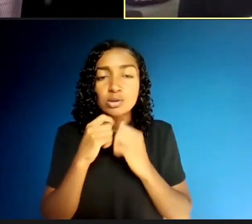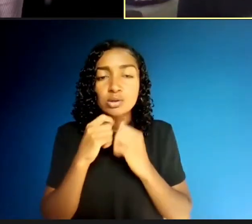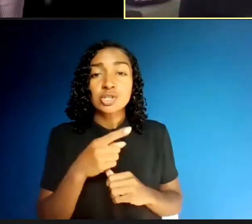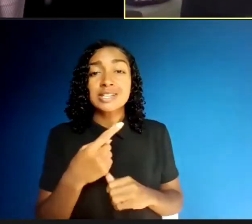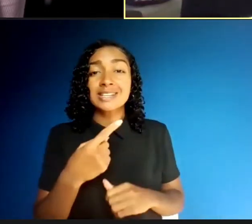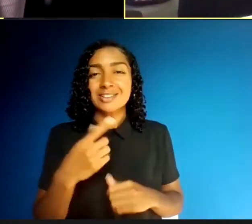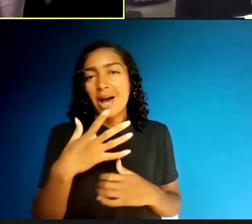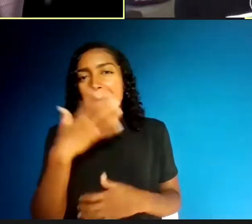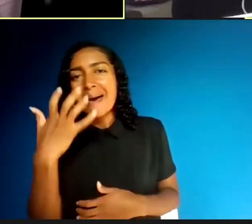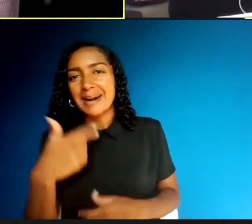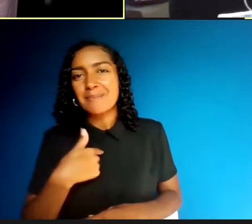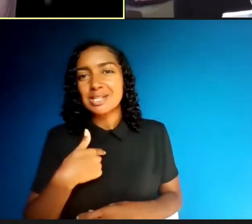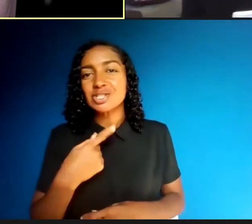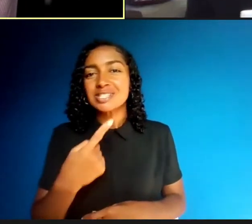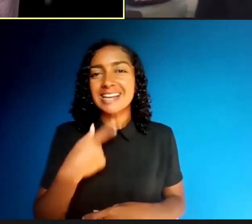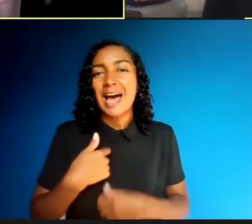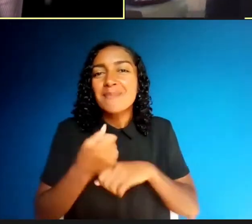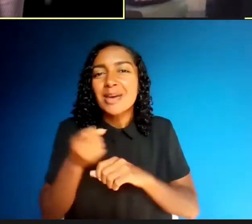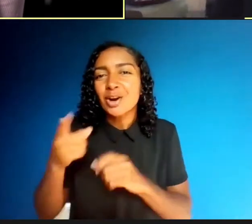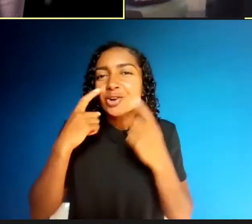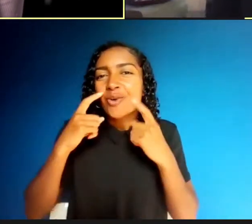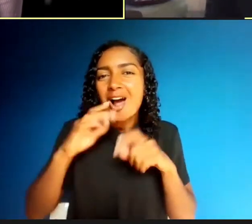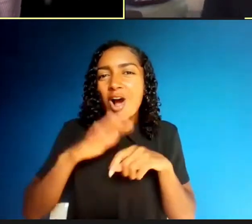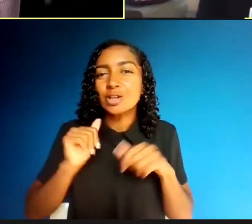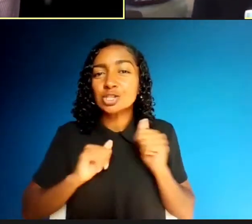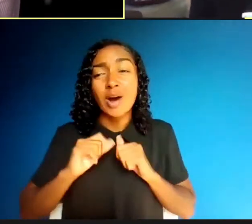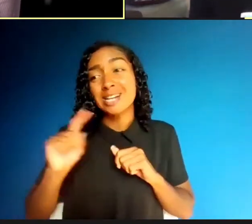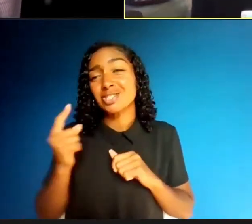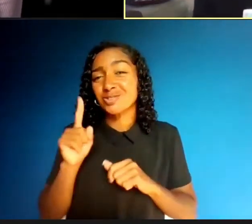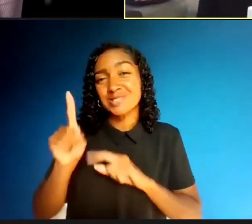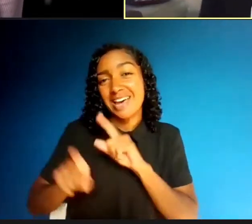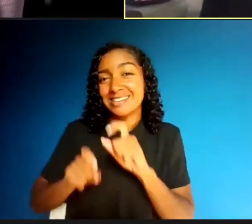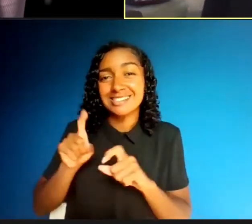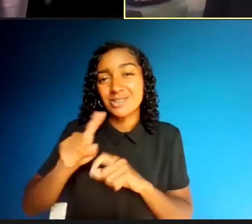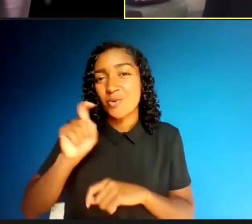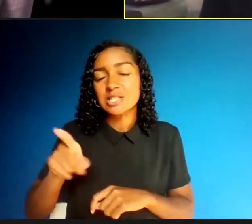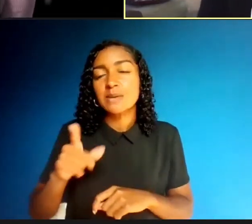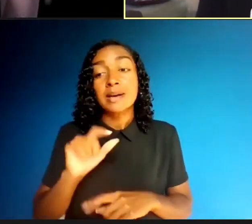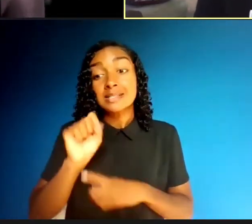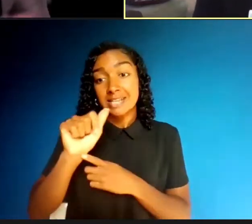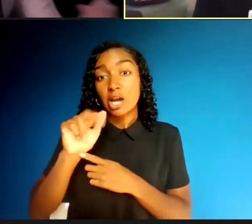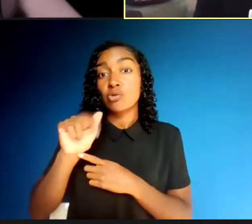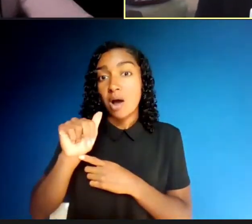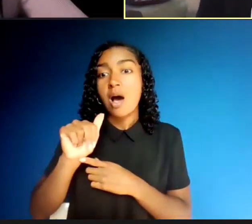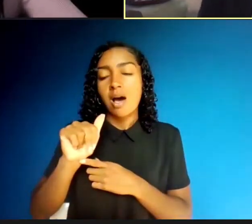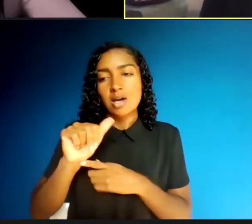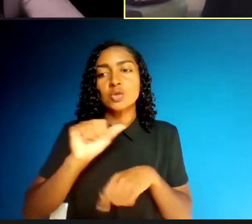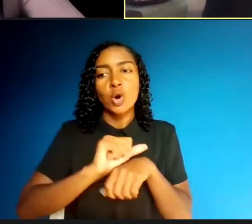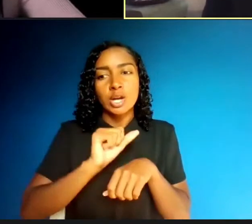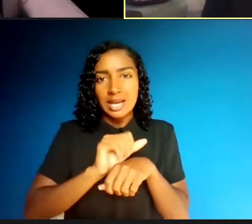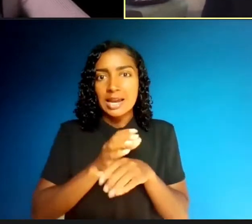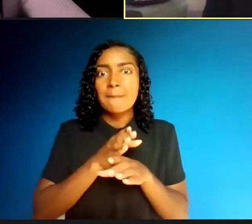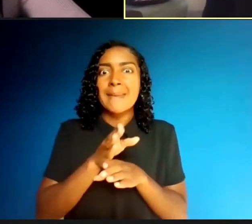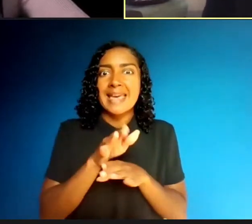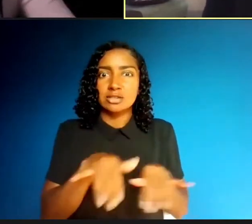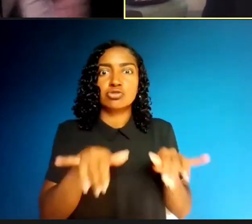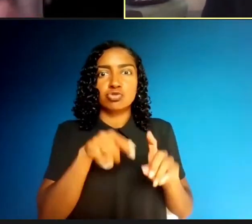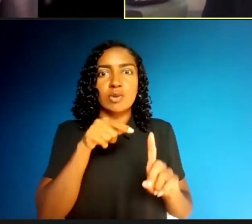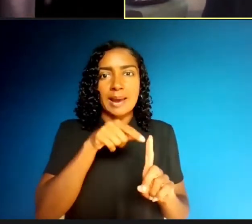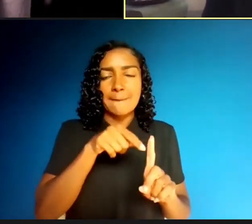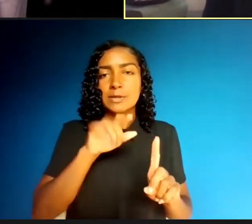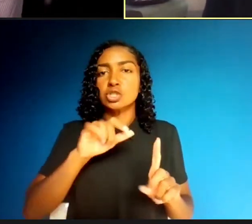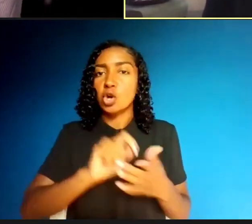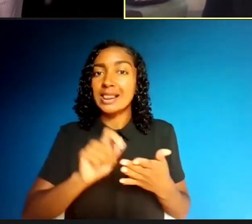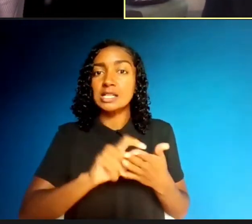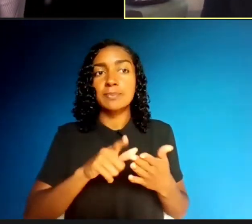cry on the show, and I saw that part. Yeah. I just asked questions. So Sarah is somebody who is working in mainstream journalism, but is actually doing a